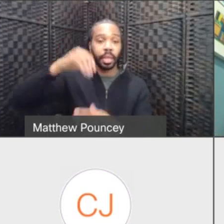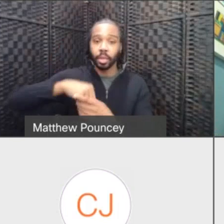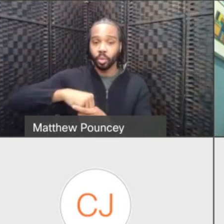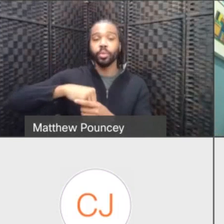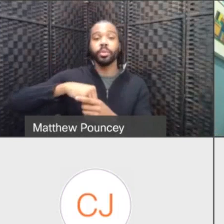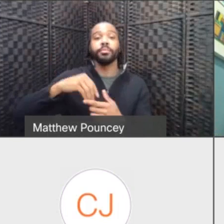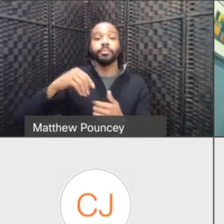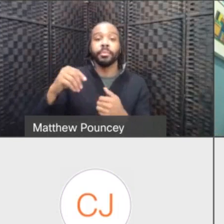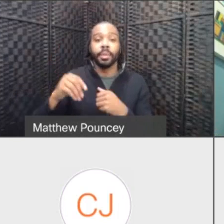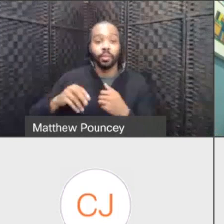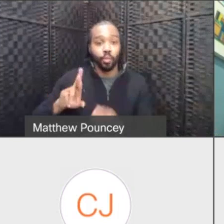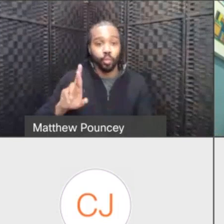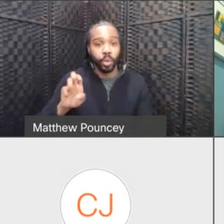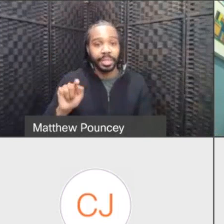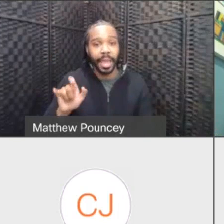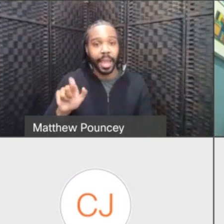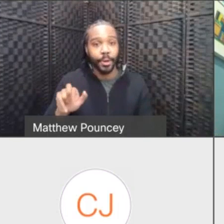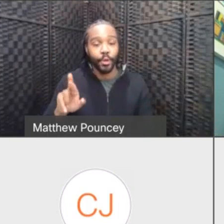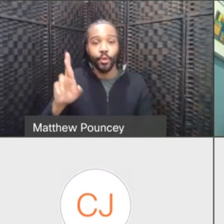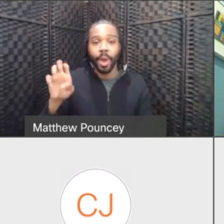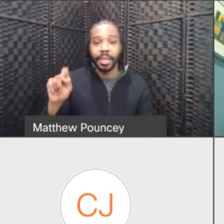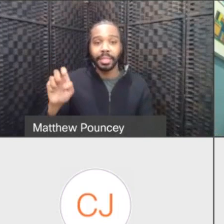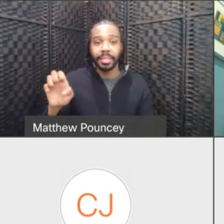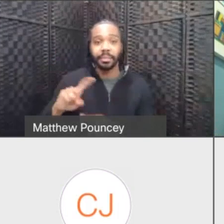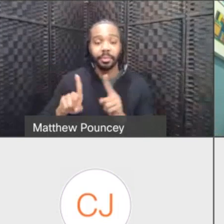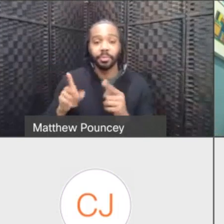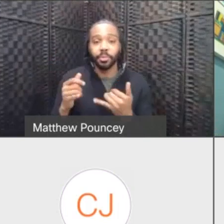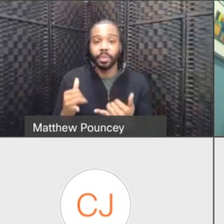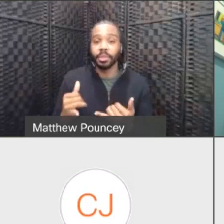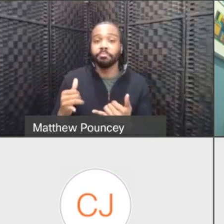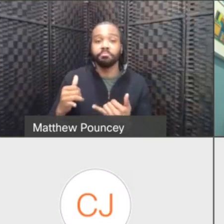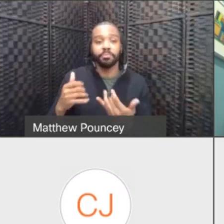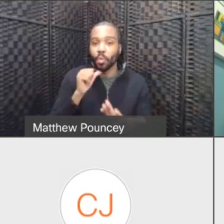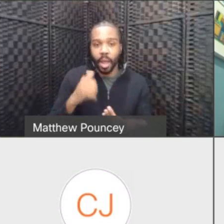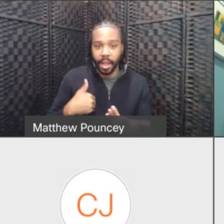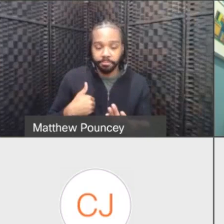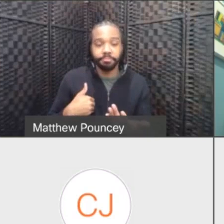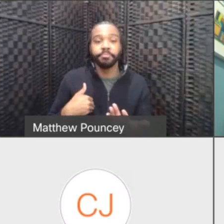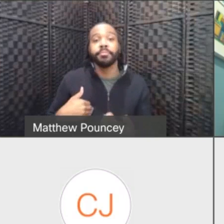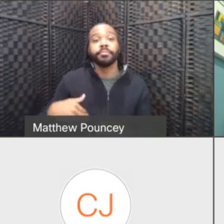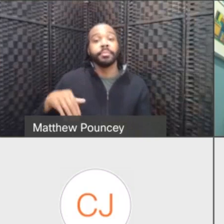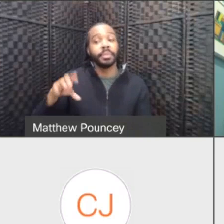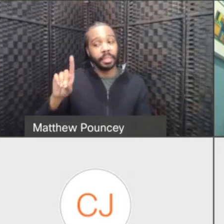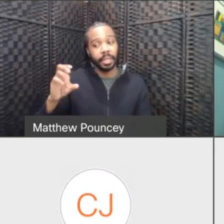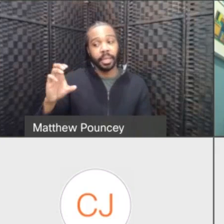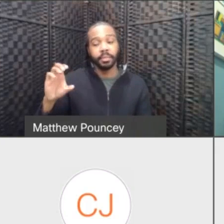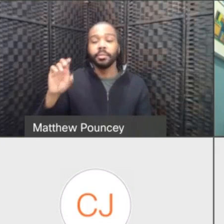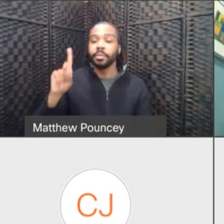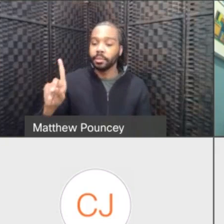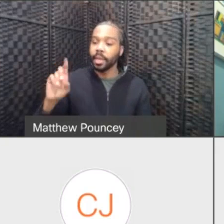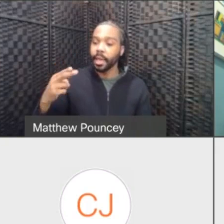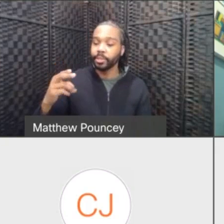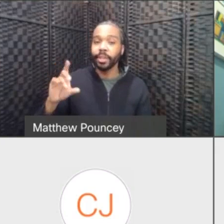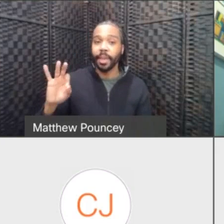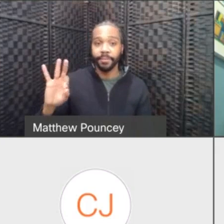have retainer payments at this time, but DHCF included the retainer payments in the new rates. In the event we